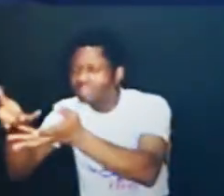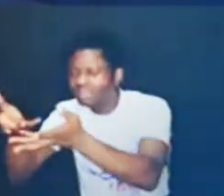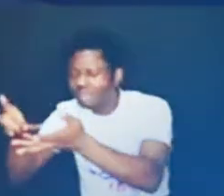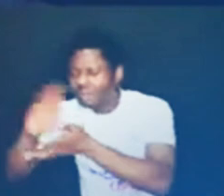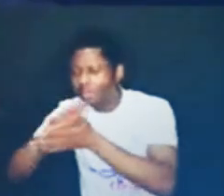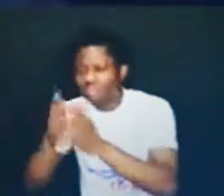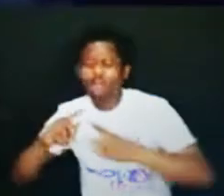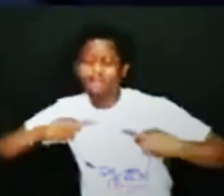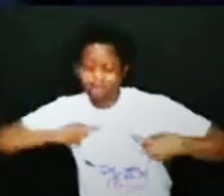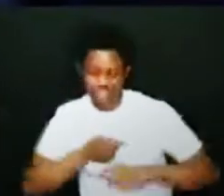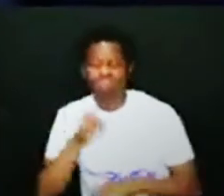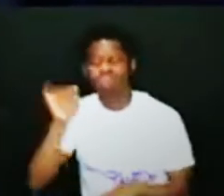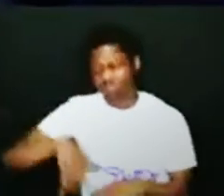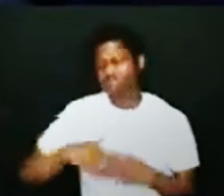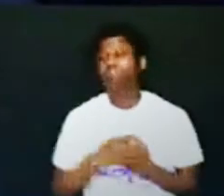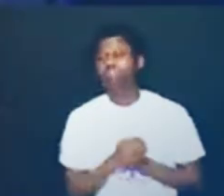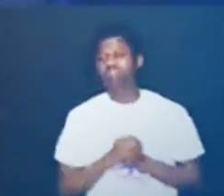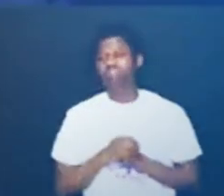When